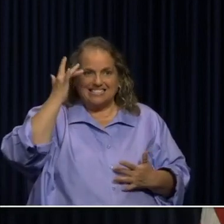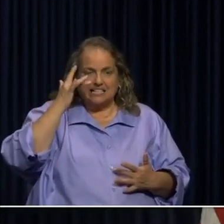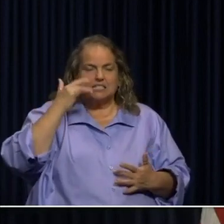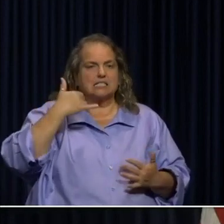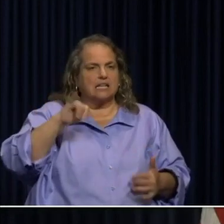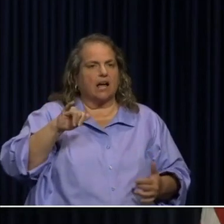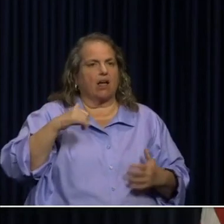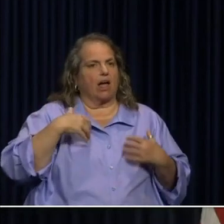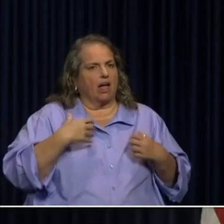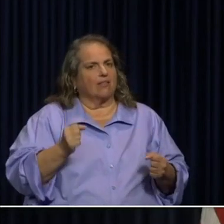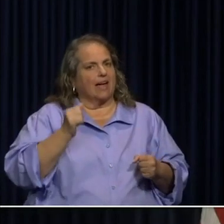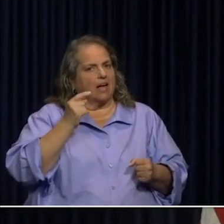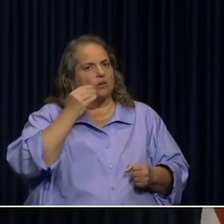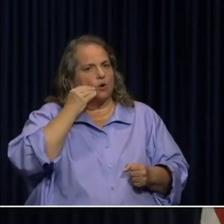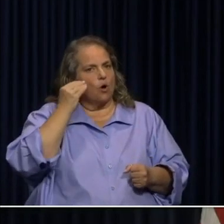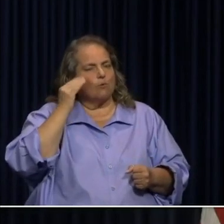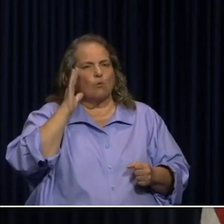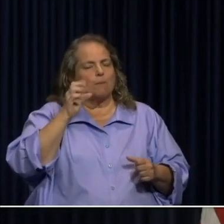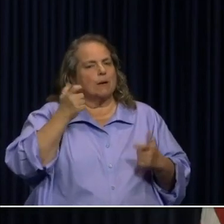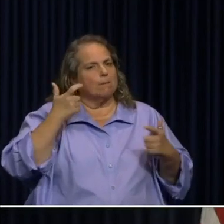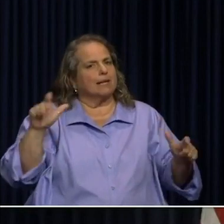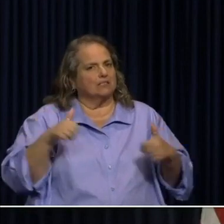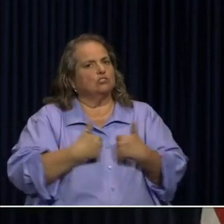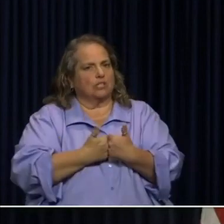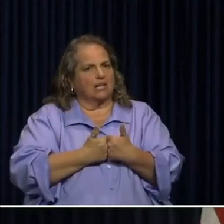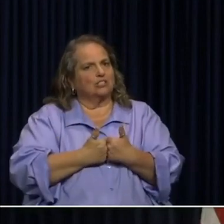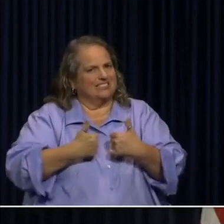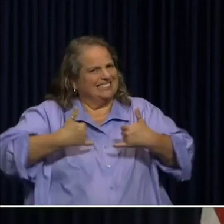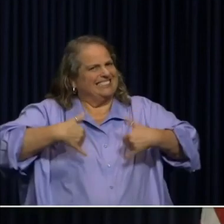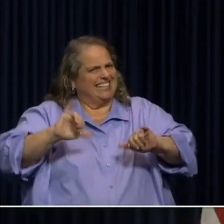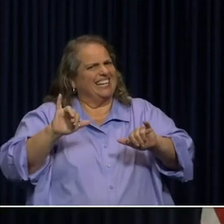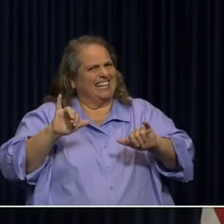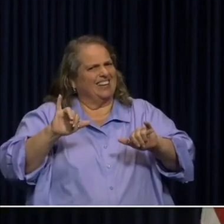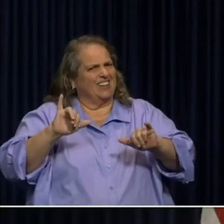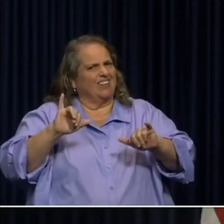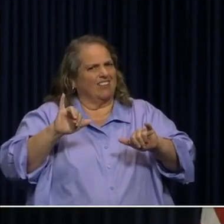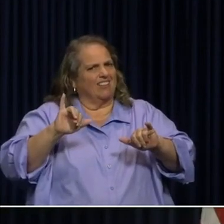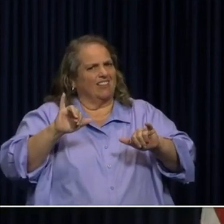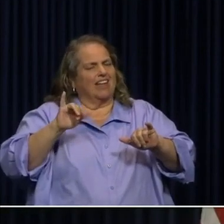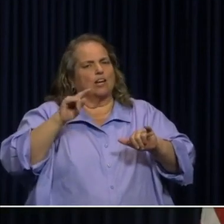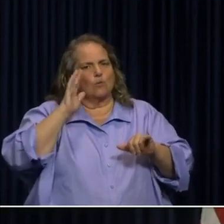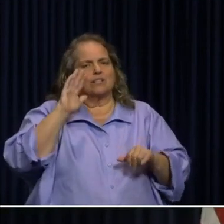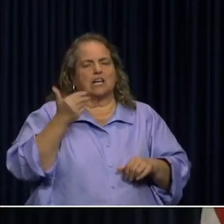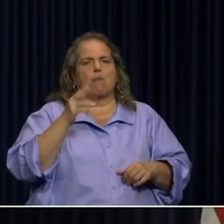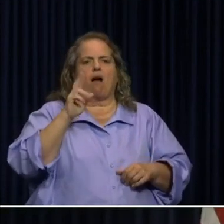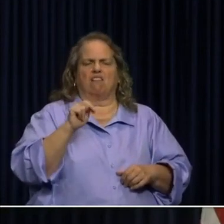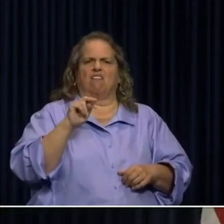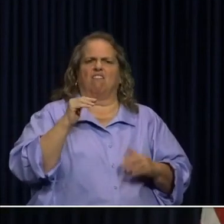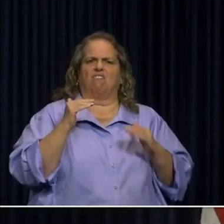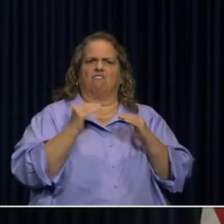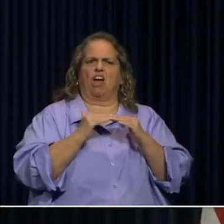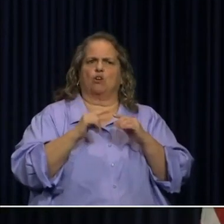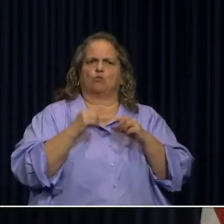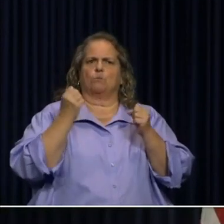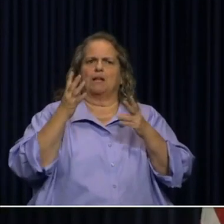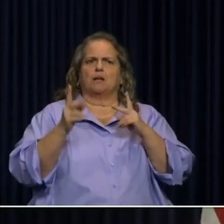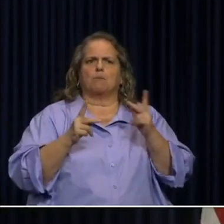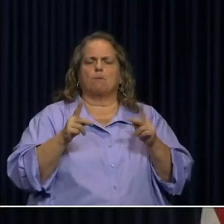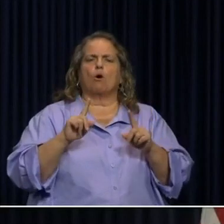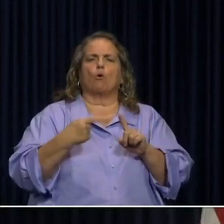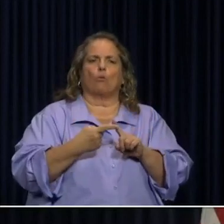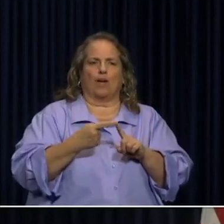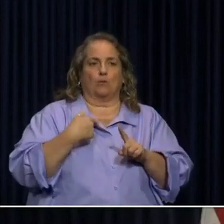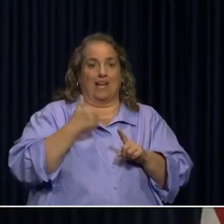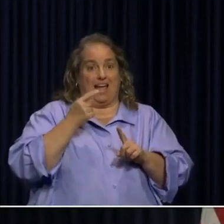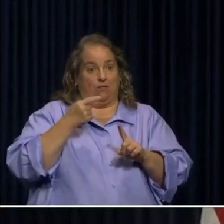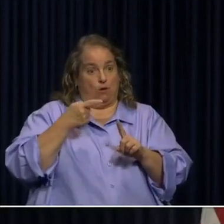And so it's going to be a real challenge where we're going to have even more buy-in, and it's going to seem unfair to a lot of people when we're at the